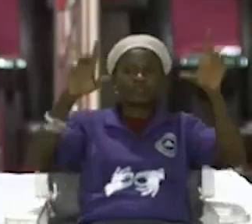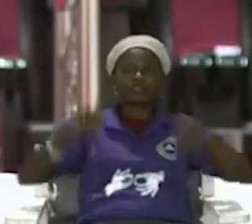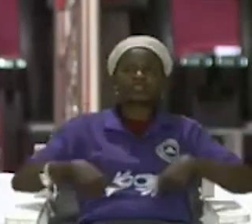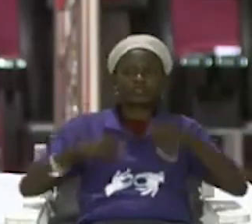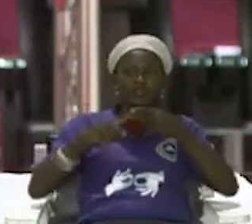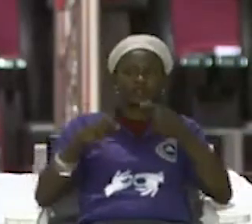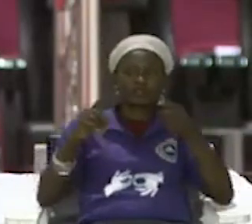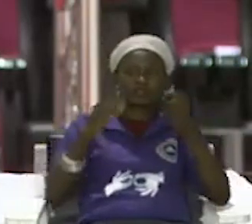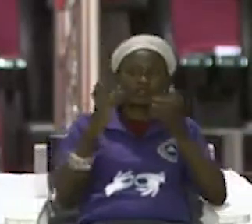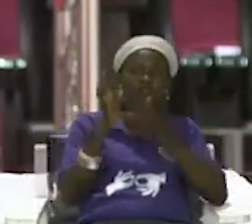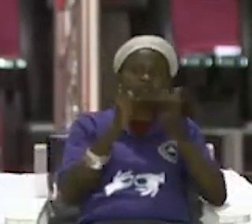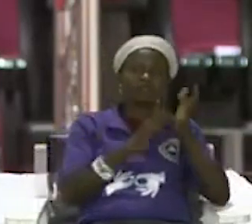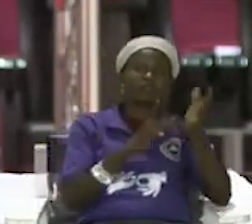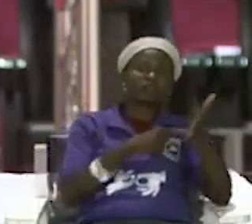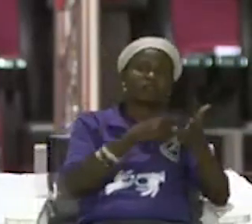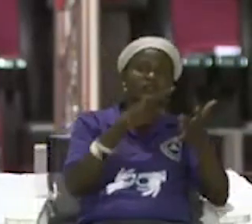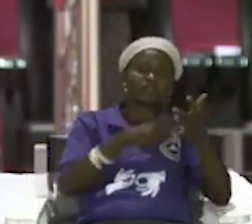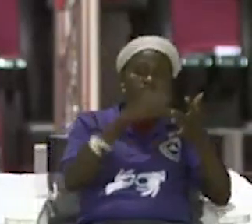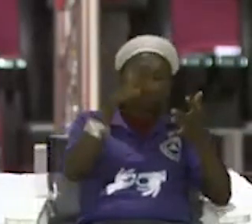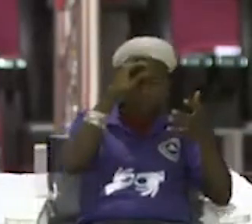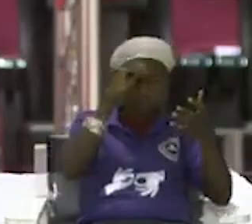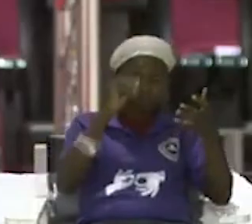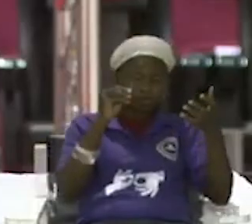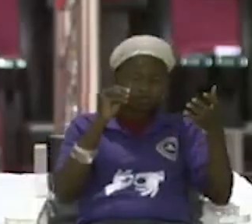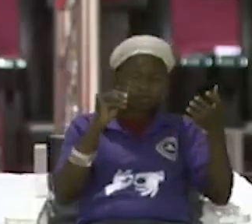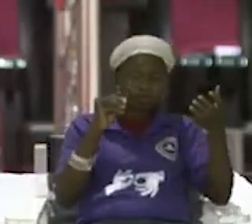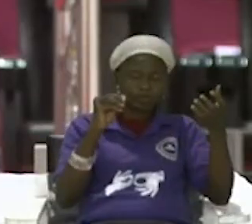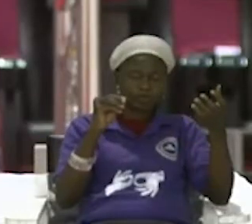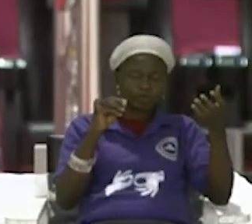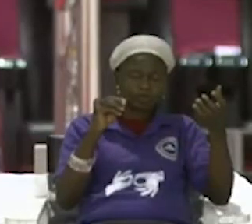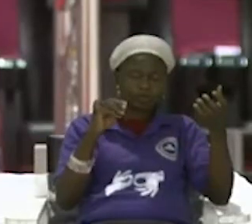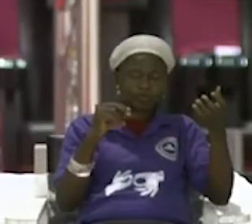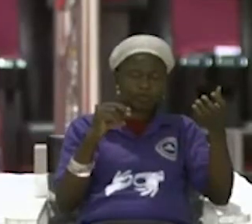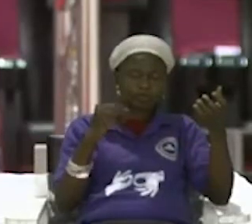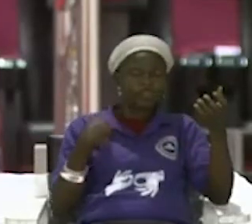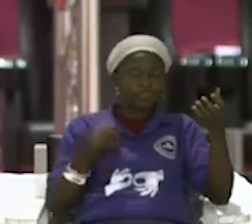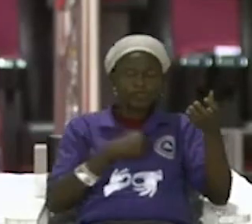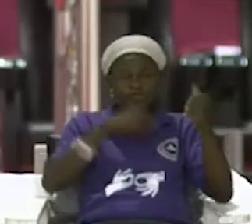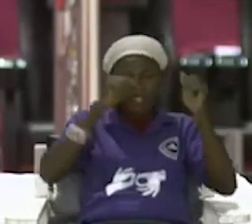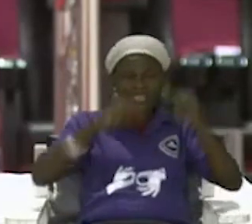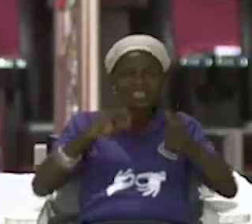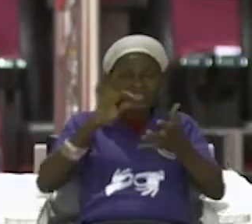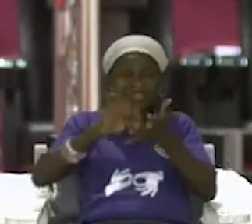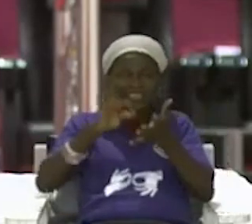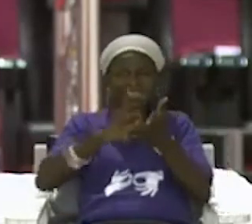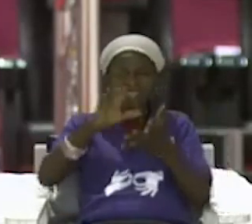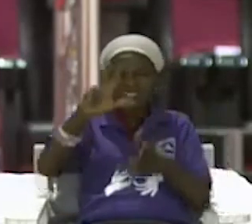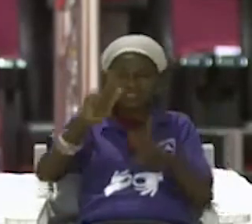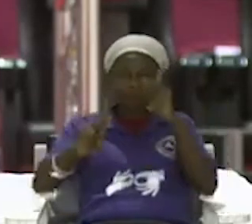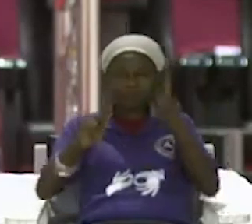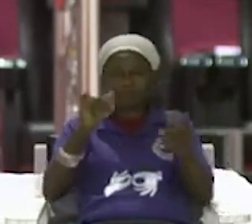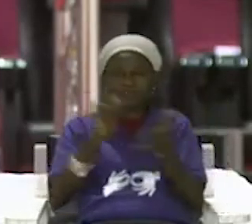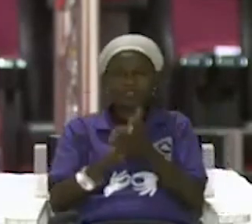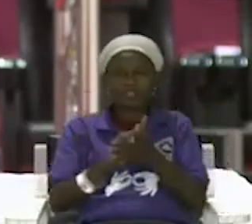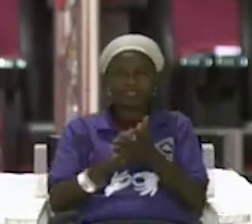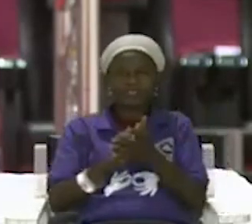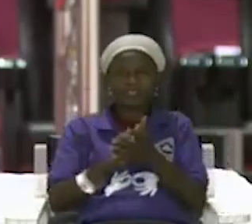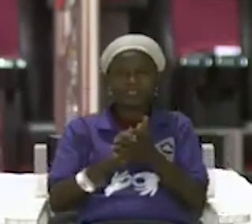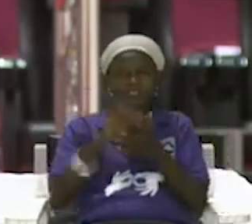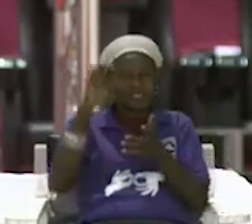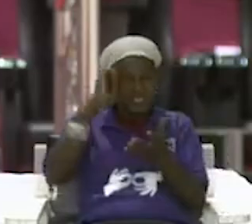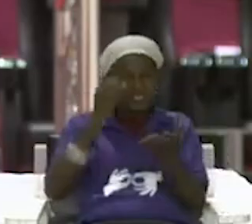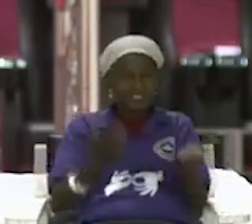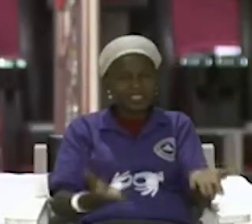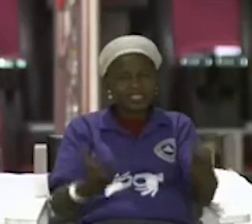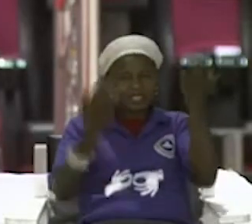I mean, this boy, at least we can count at least 3 people that he raised from the dead.